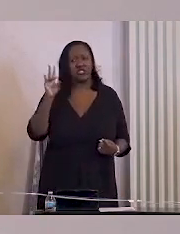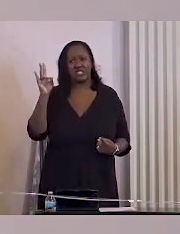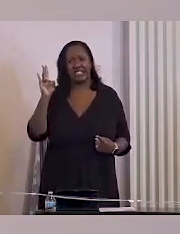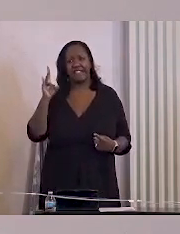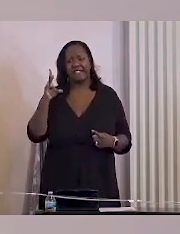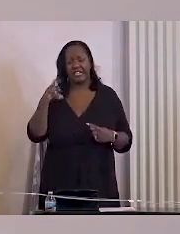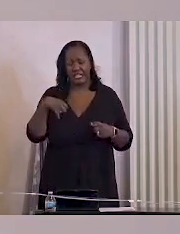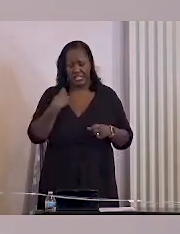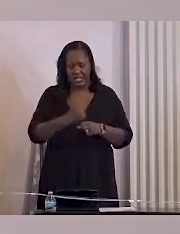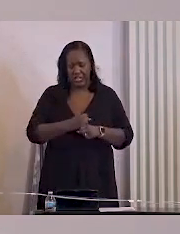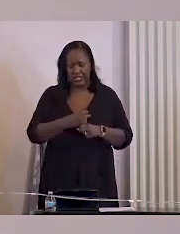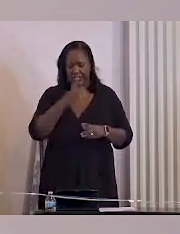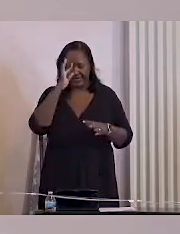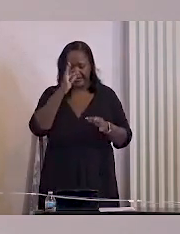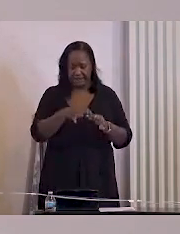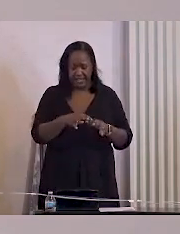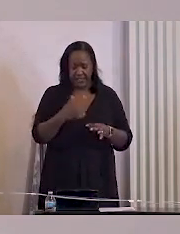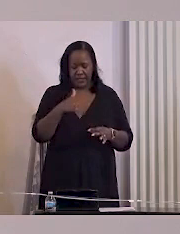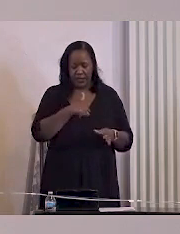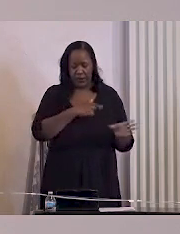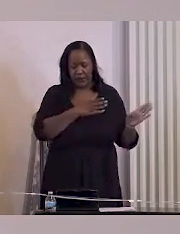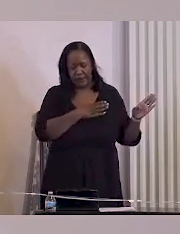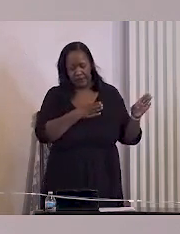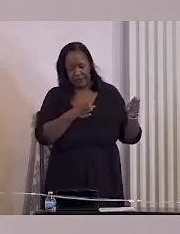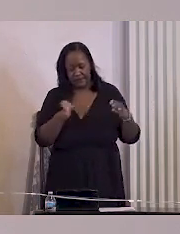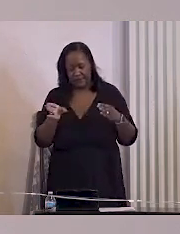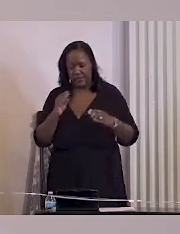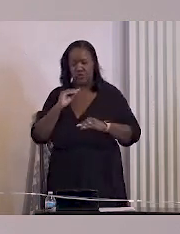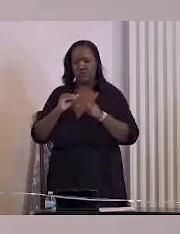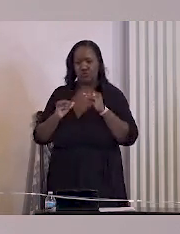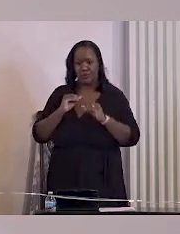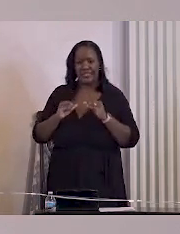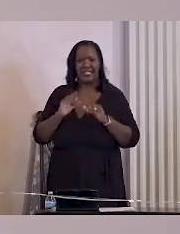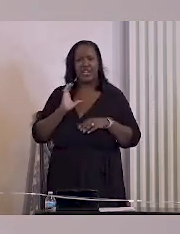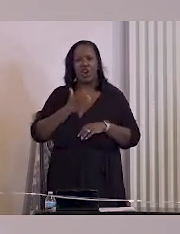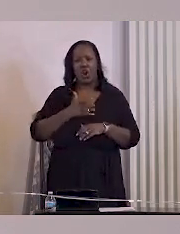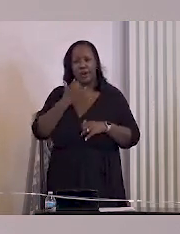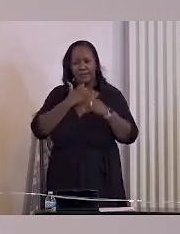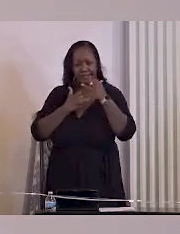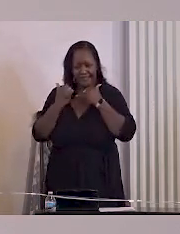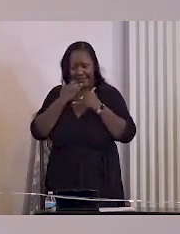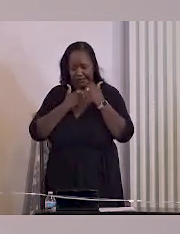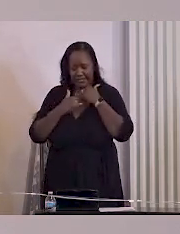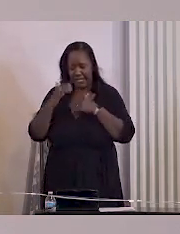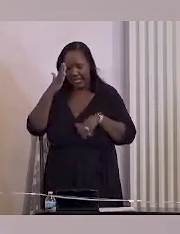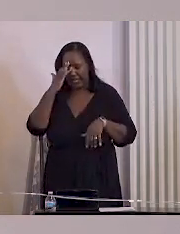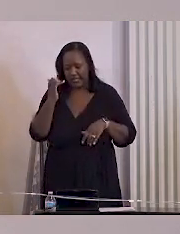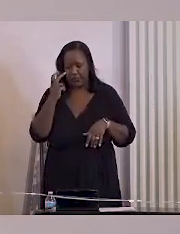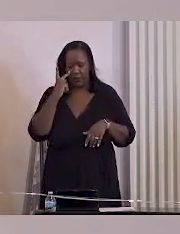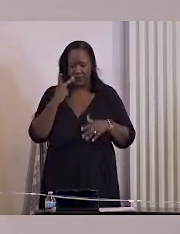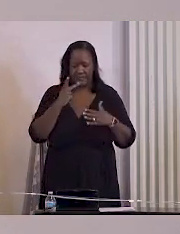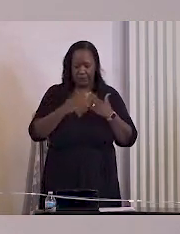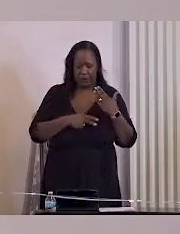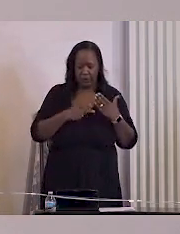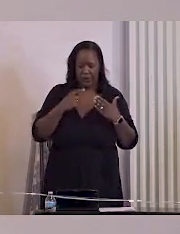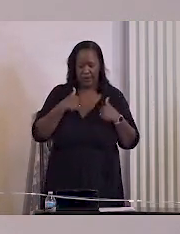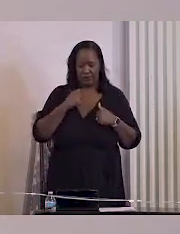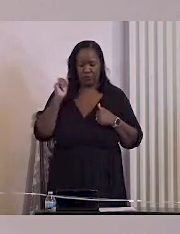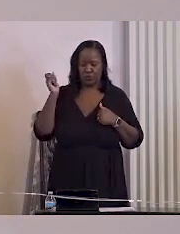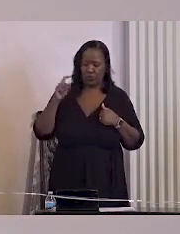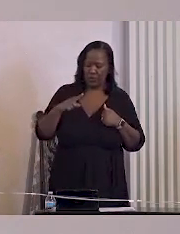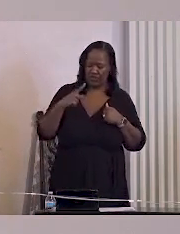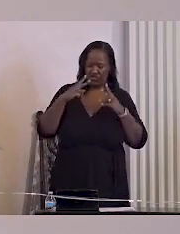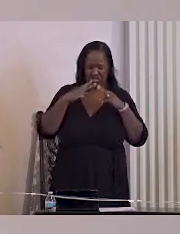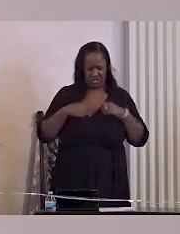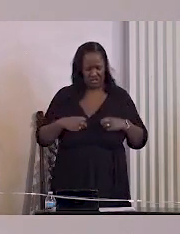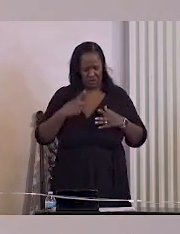6 or 7 years as a faith, we've been moving towards remedying these missteps. This is why we're seeing programs that ask us to question